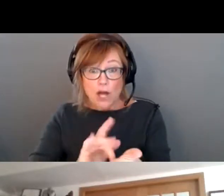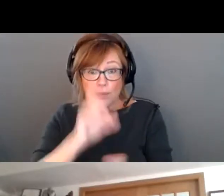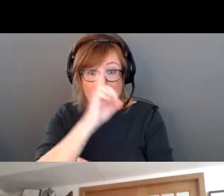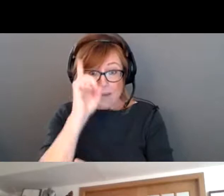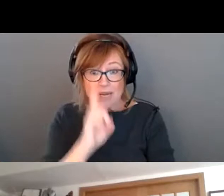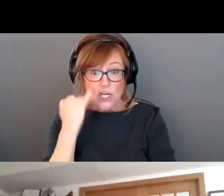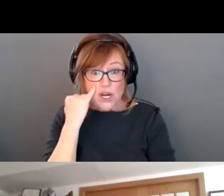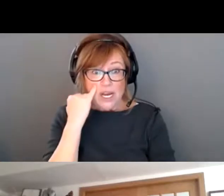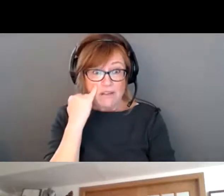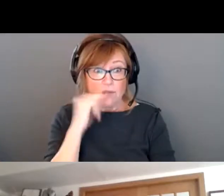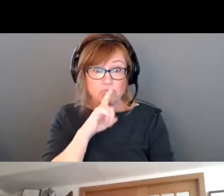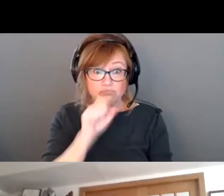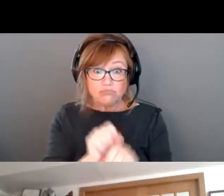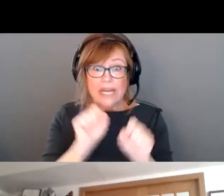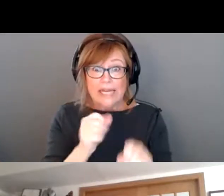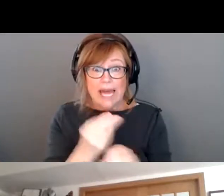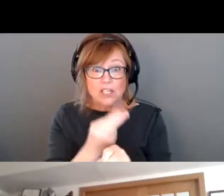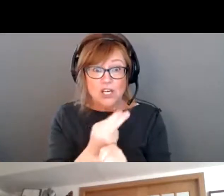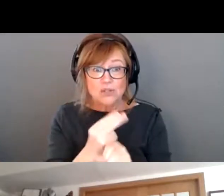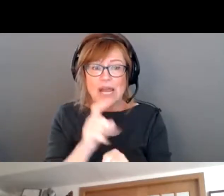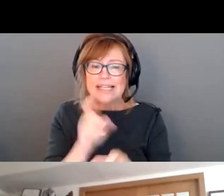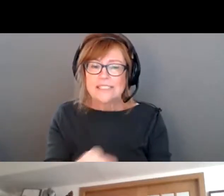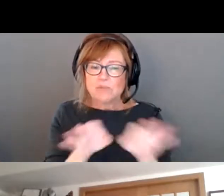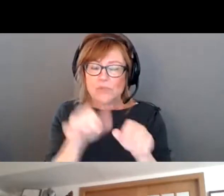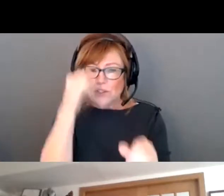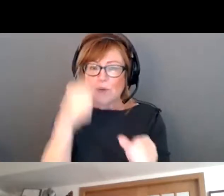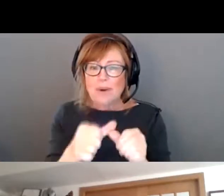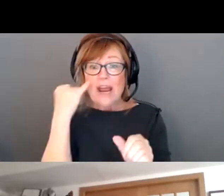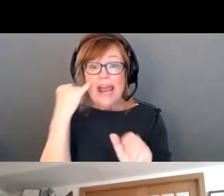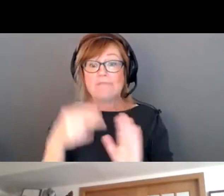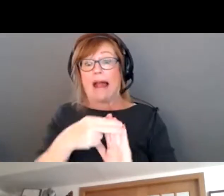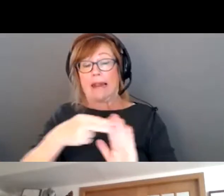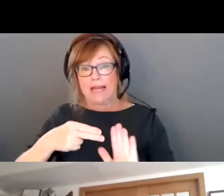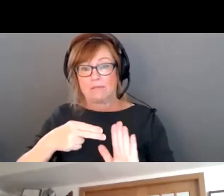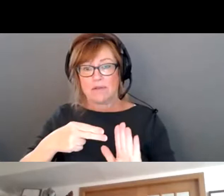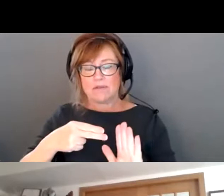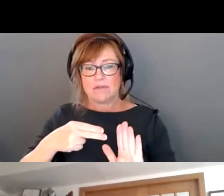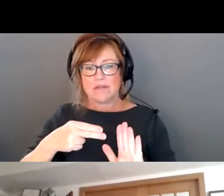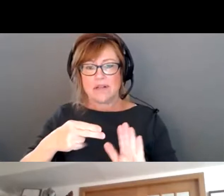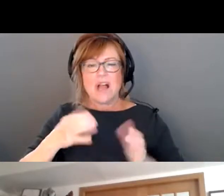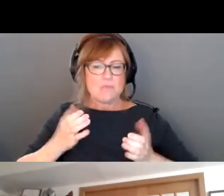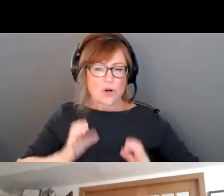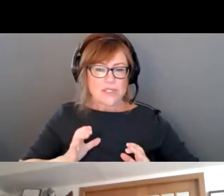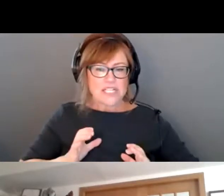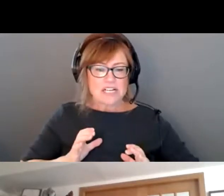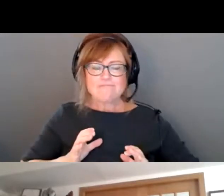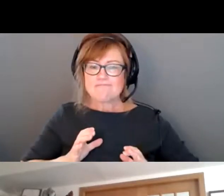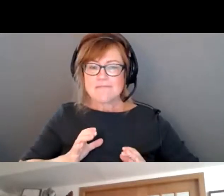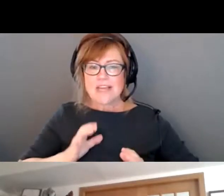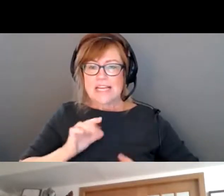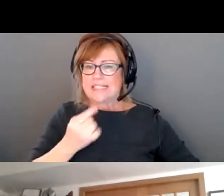to remember that even when we label somebody as being as having severe